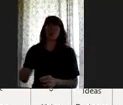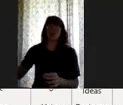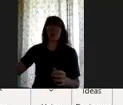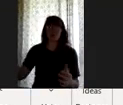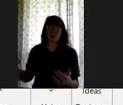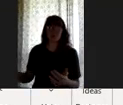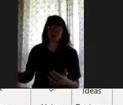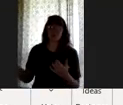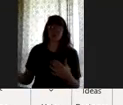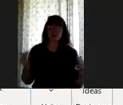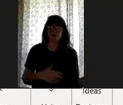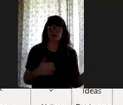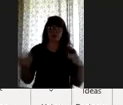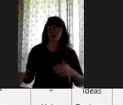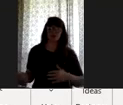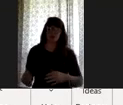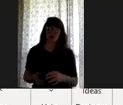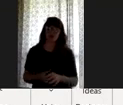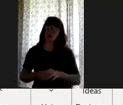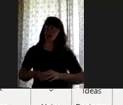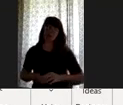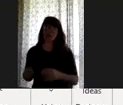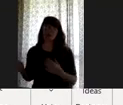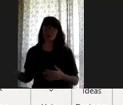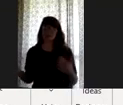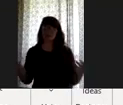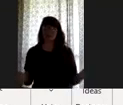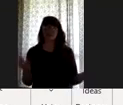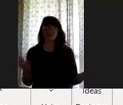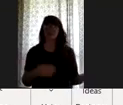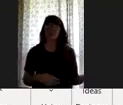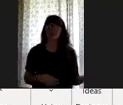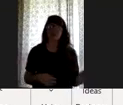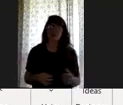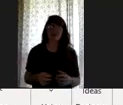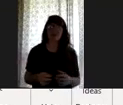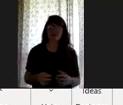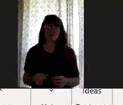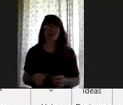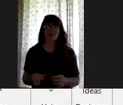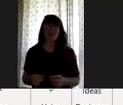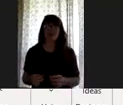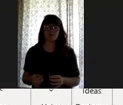can be experientially justified, sanctified, and glorified. And you can ultimately be justified, sanctified, and glorified.